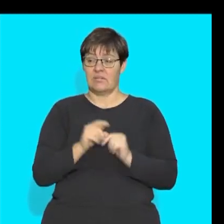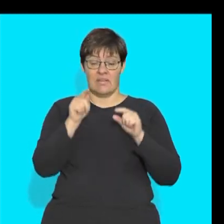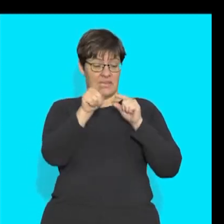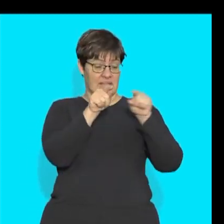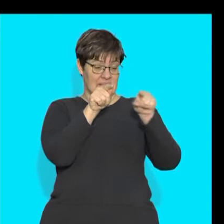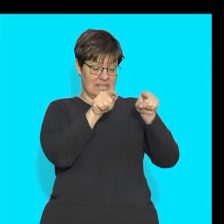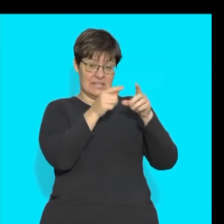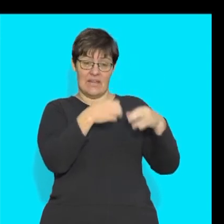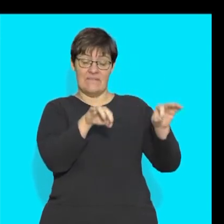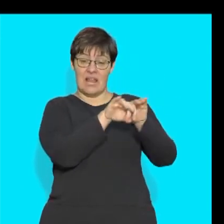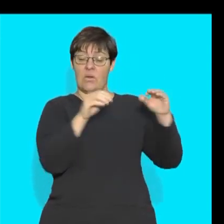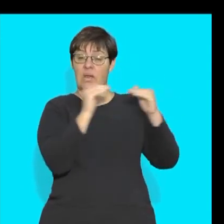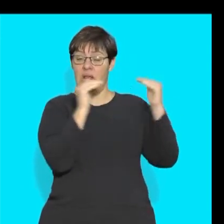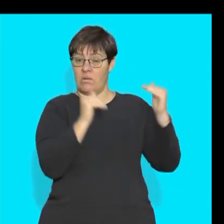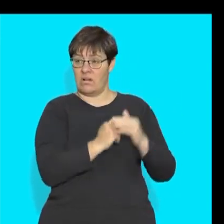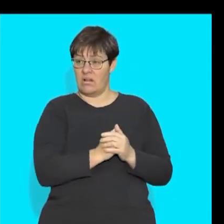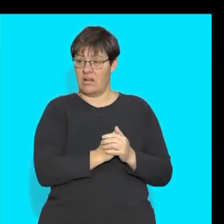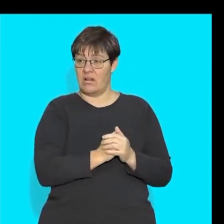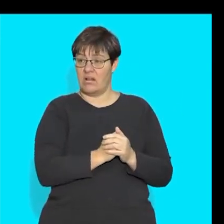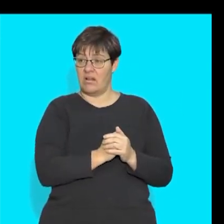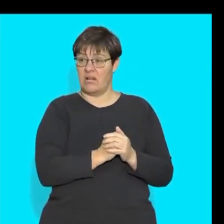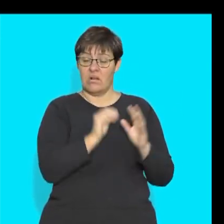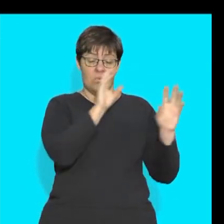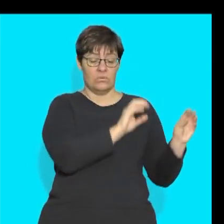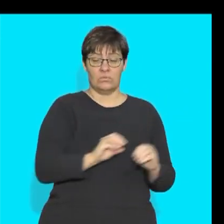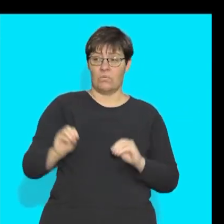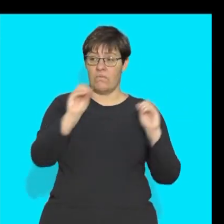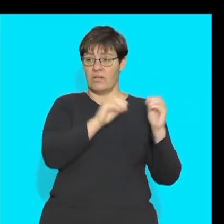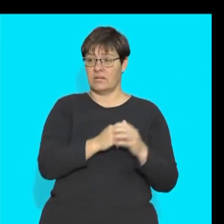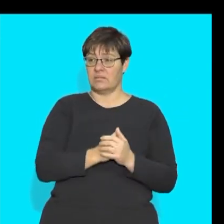if this value and that value are equal, when I take it over,